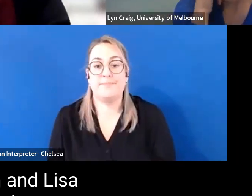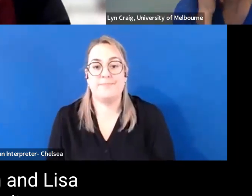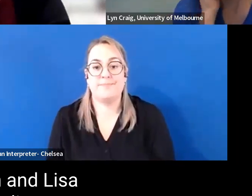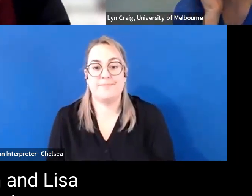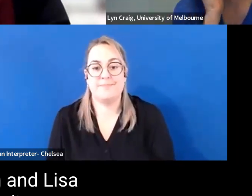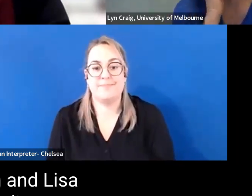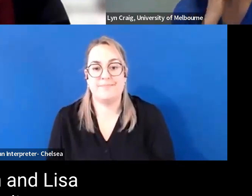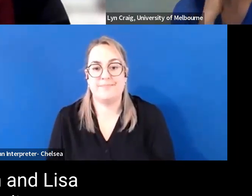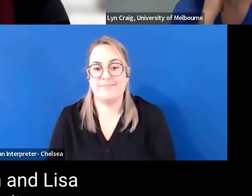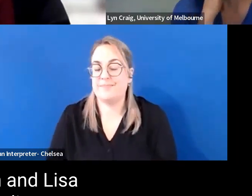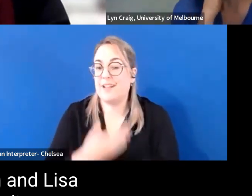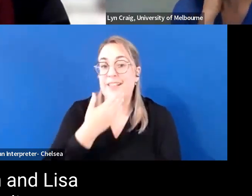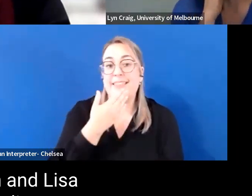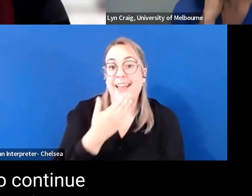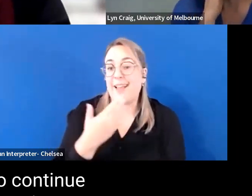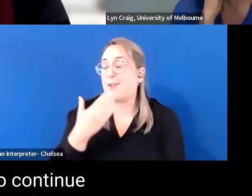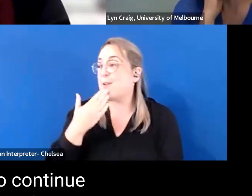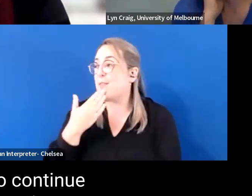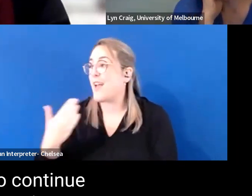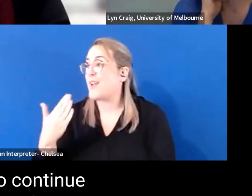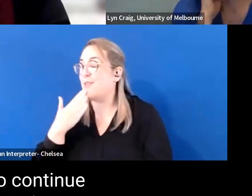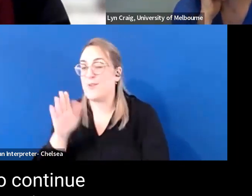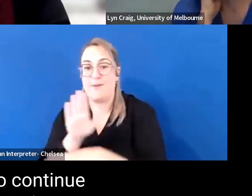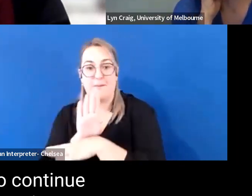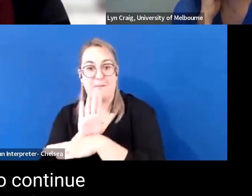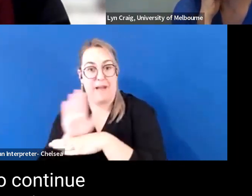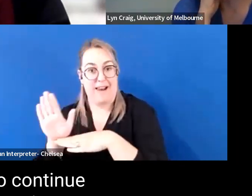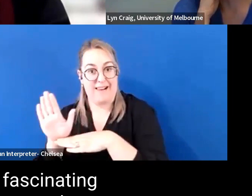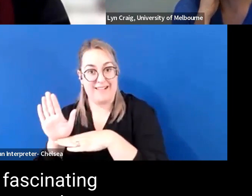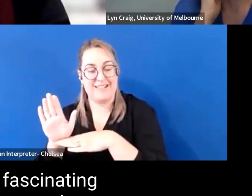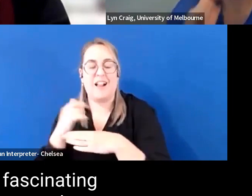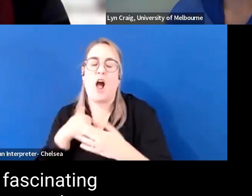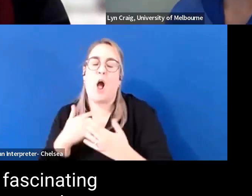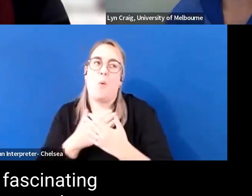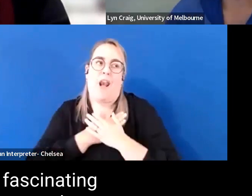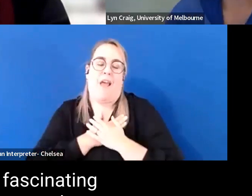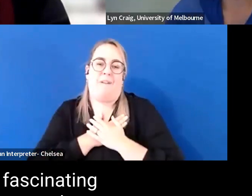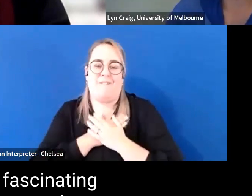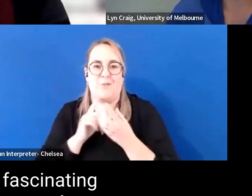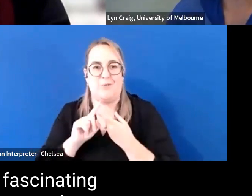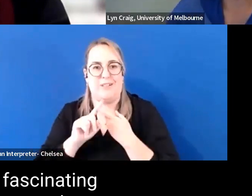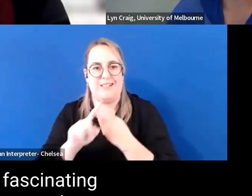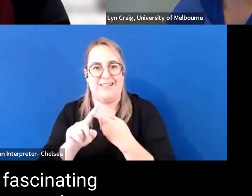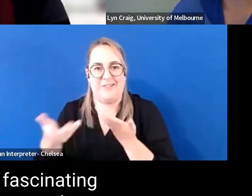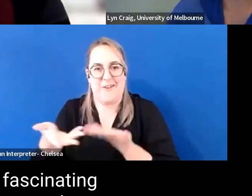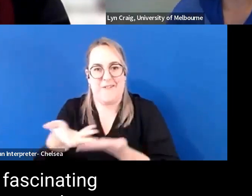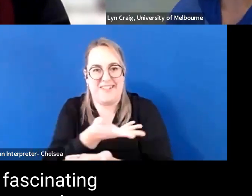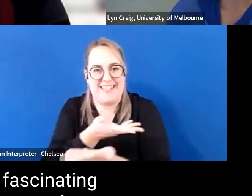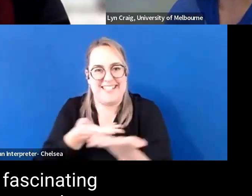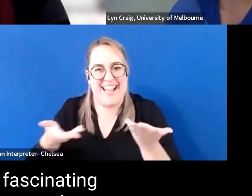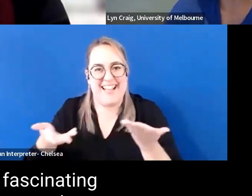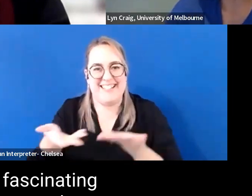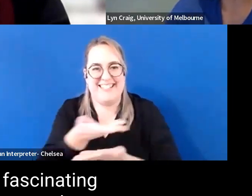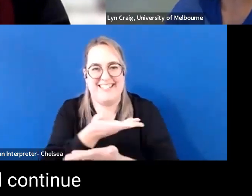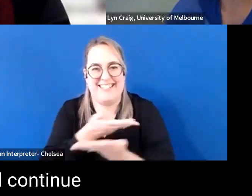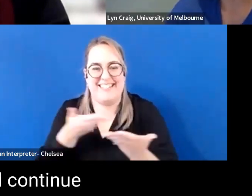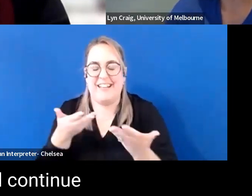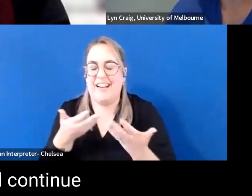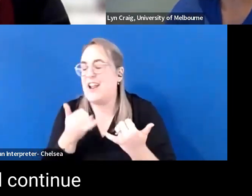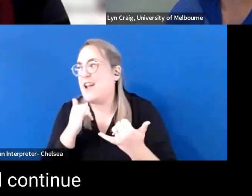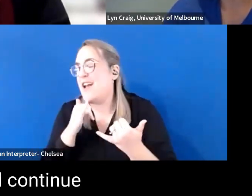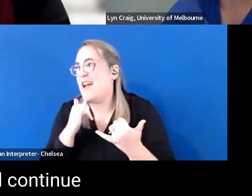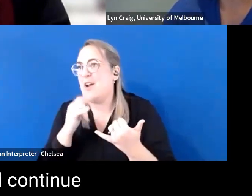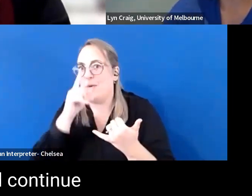Thanks, Lynn and Lisa and Natalie. I would love to continue this conversation because it's so fascinating, and there's so much that we